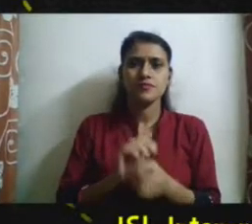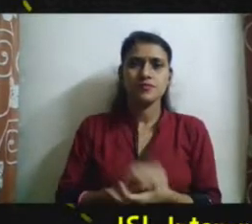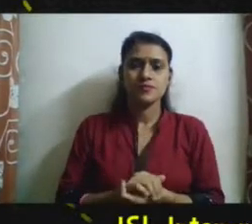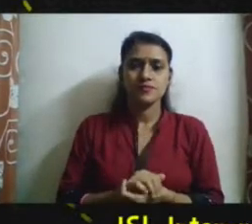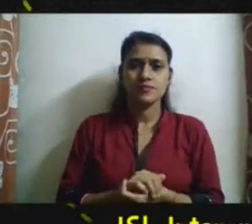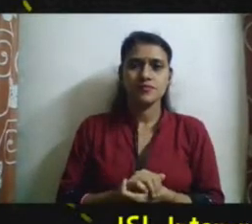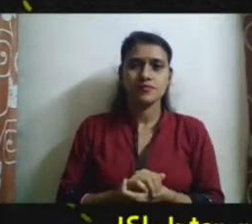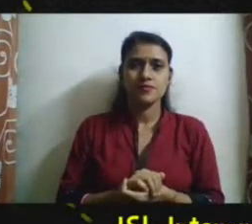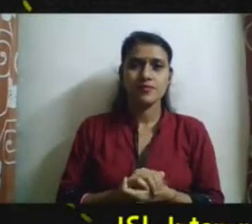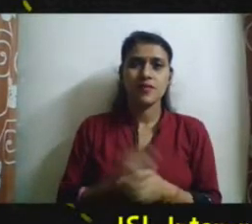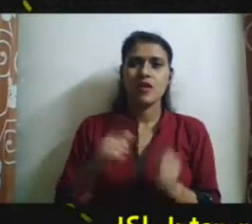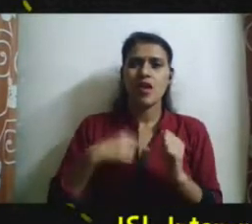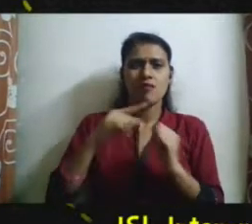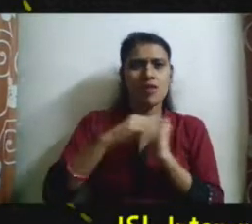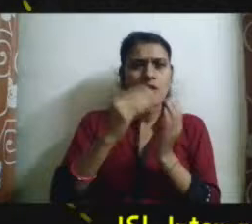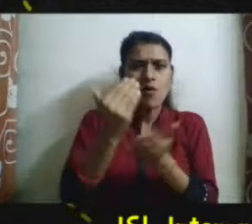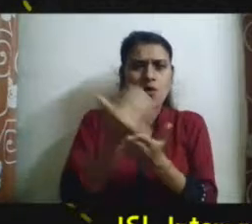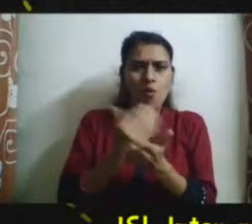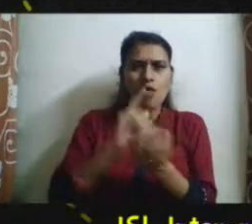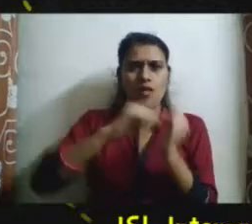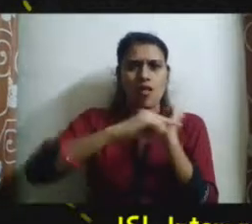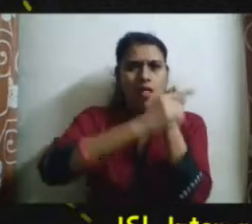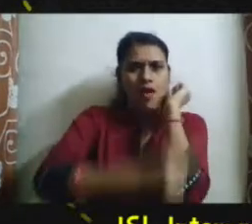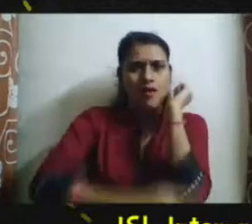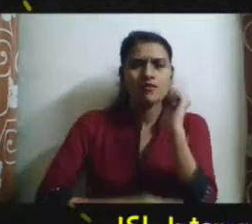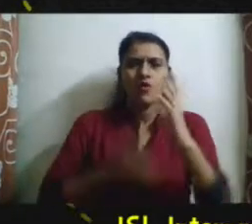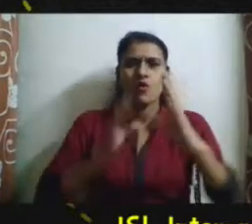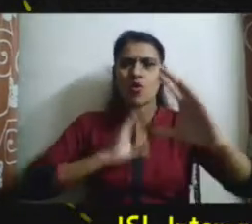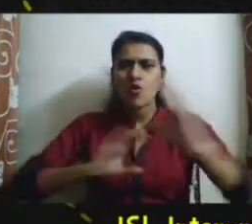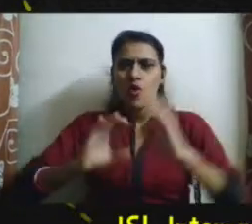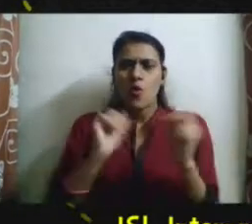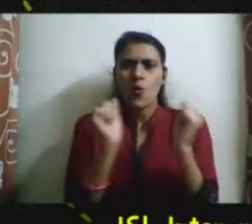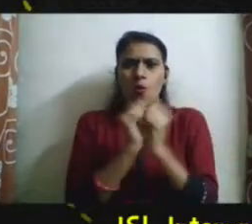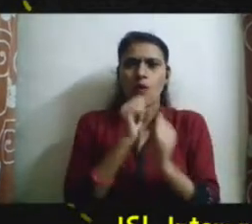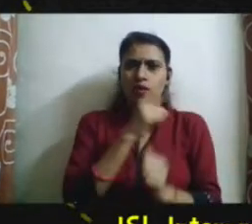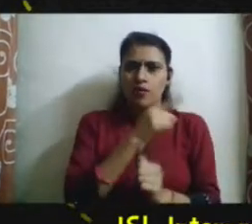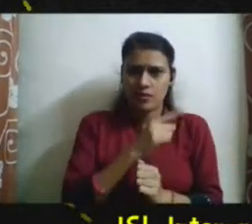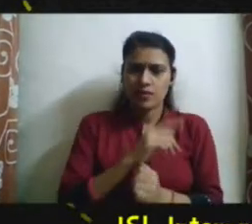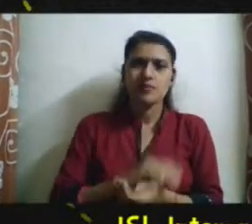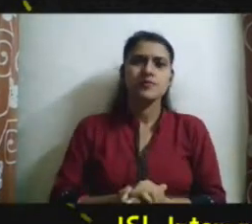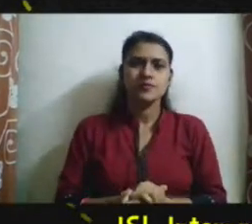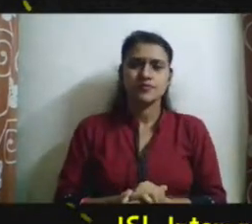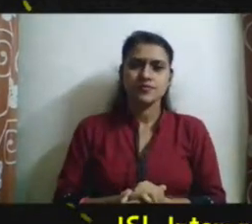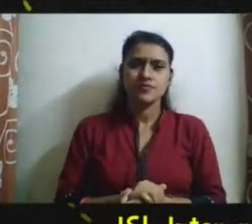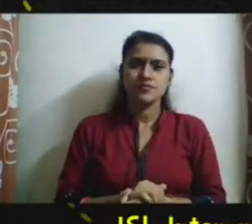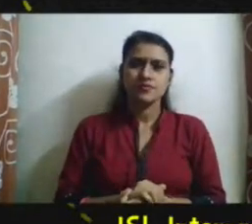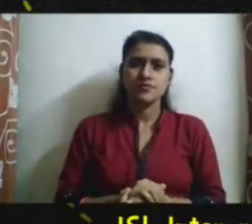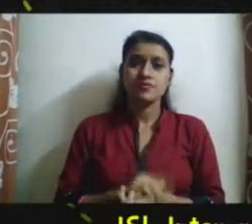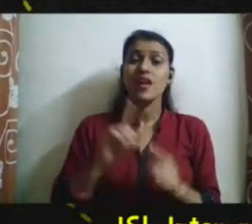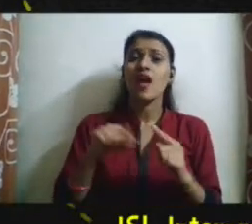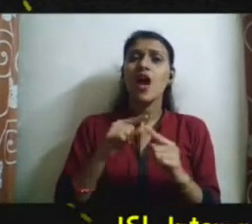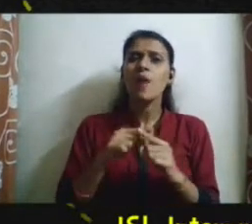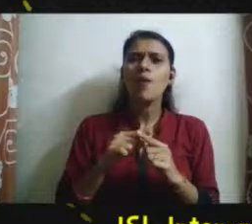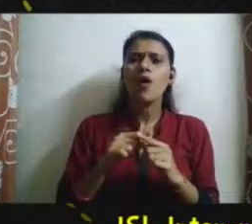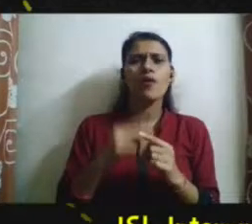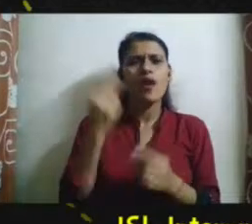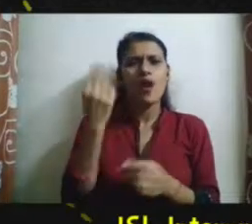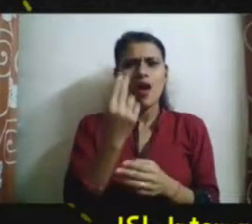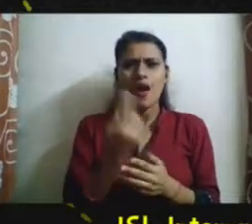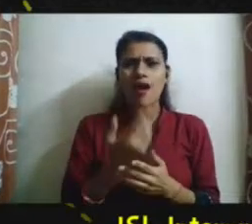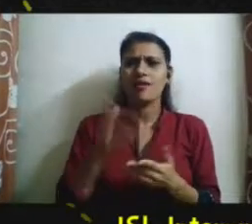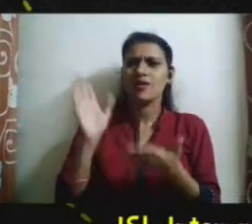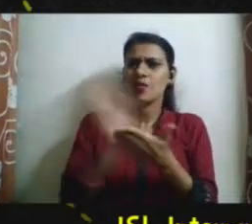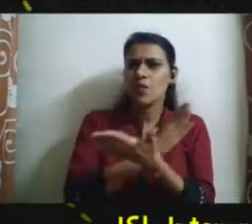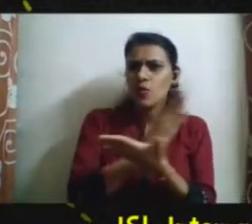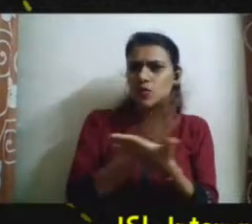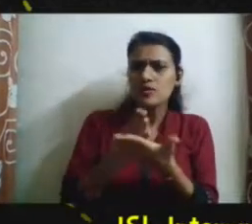better ending to the conference than to have a conversation with her about how music and art are a repository